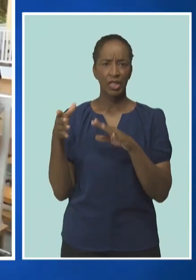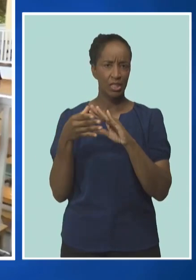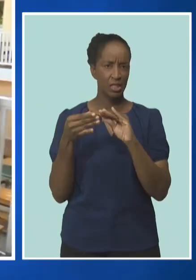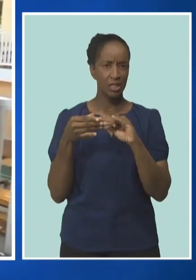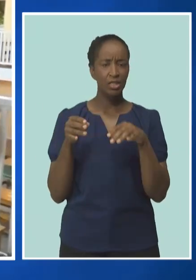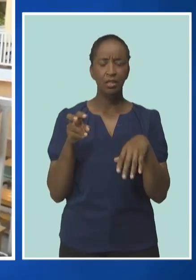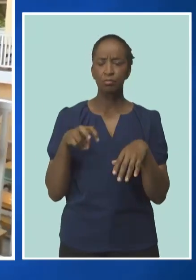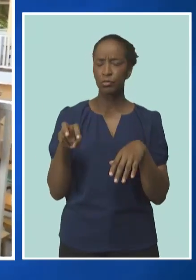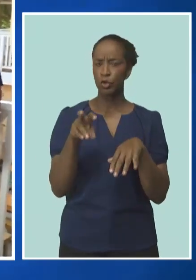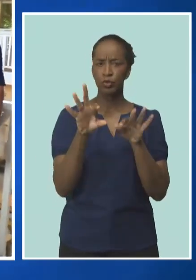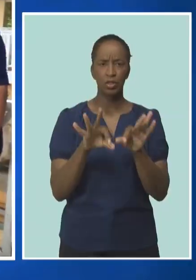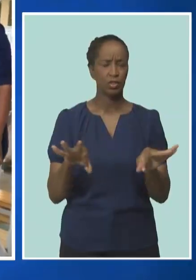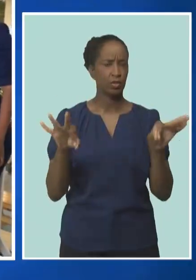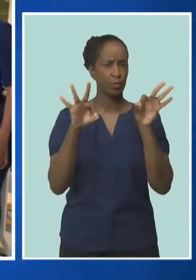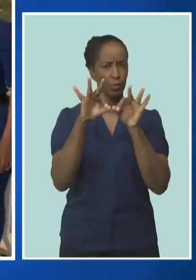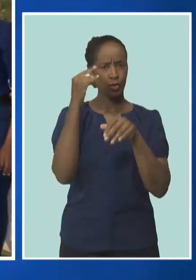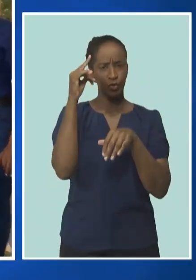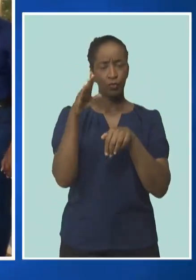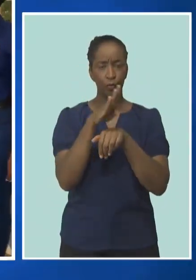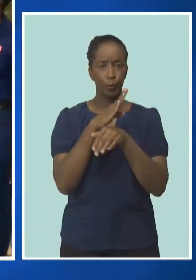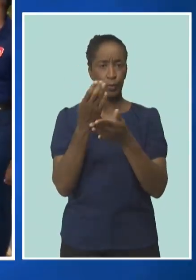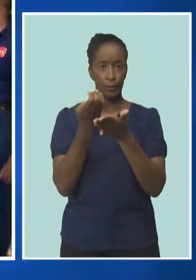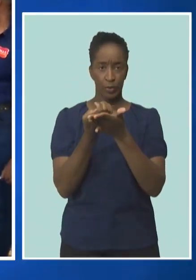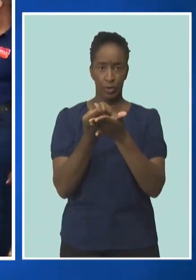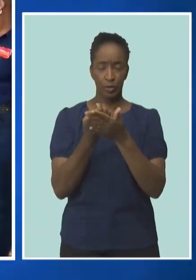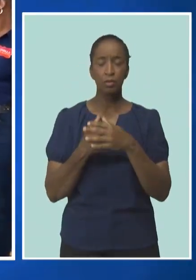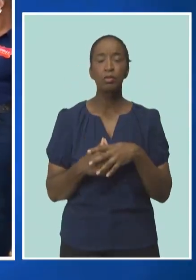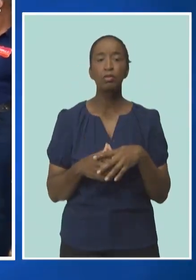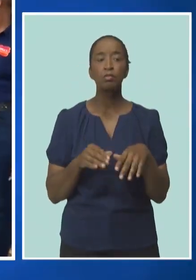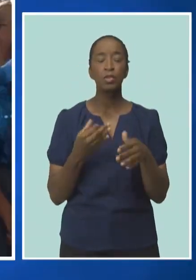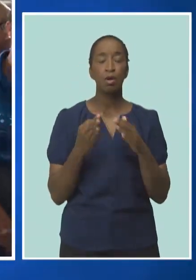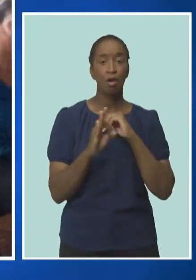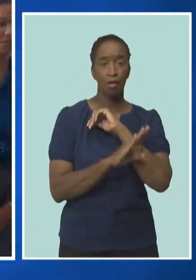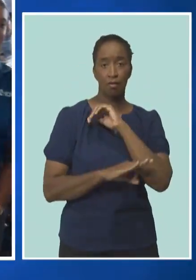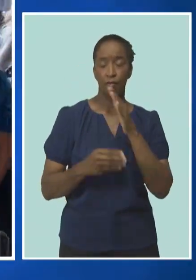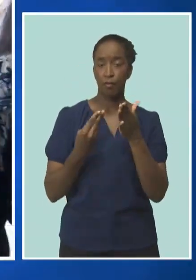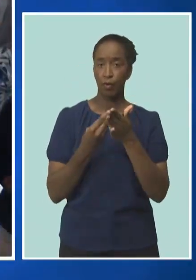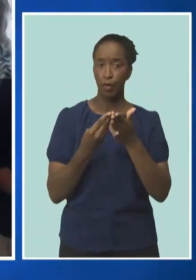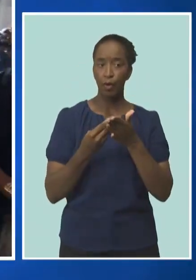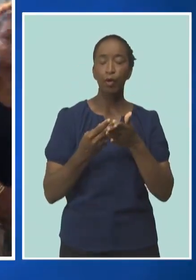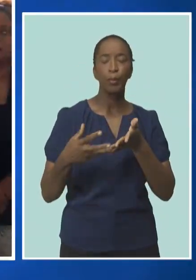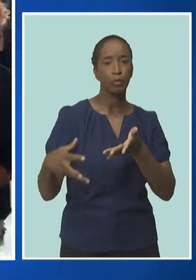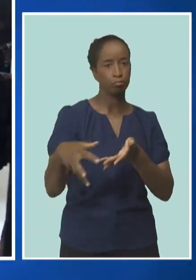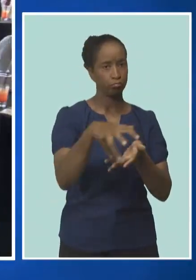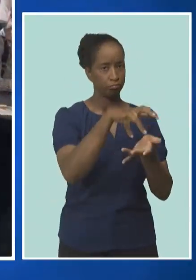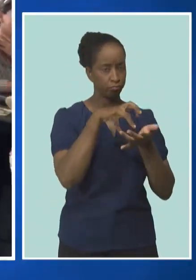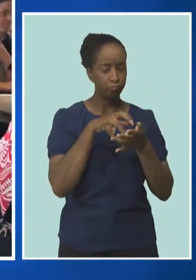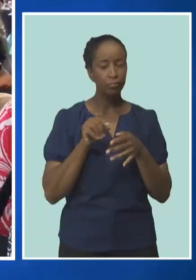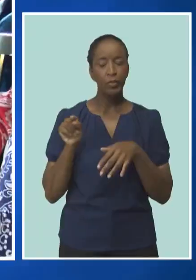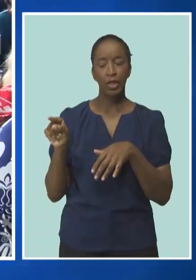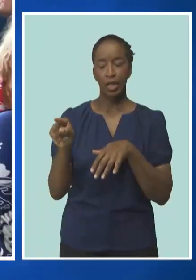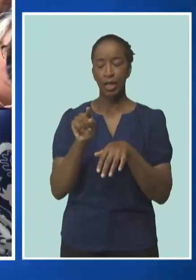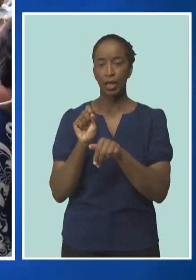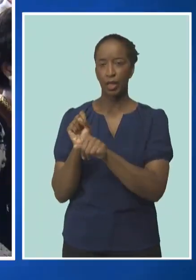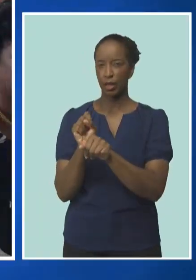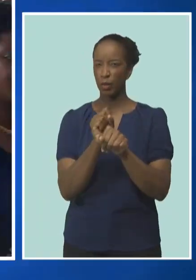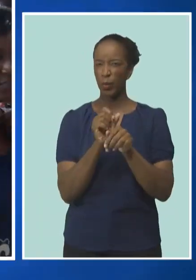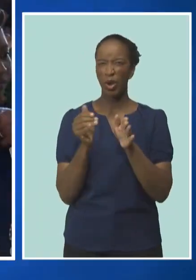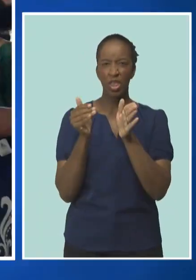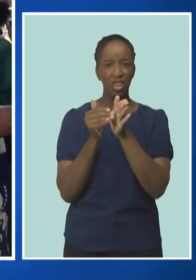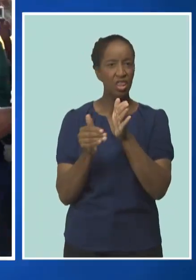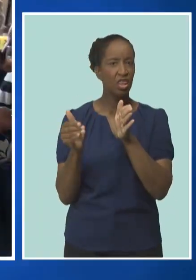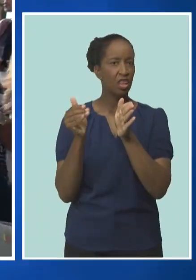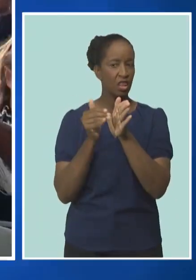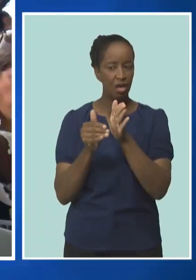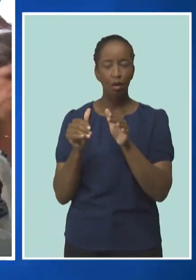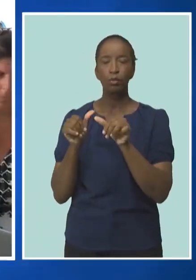the heartbeat of the economy, earning foreign exchange and supporting thousands of jobs. But he warns that policy decisions